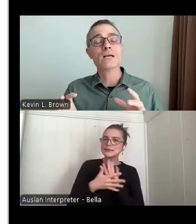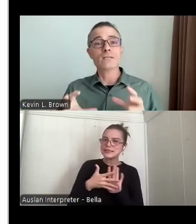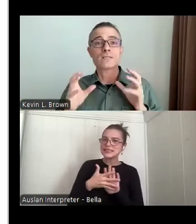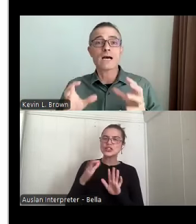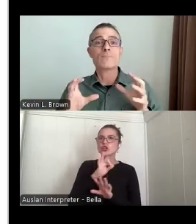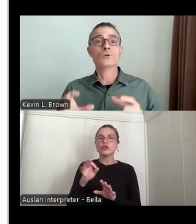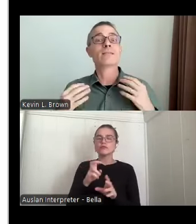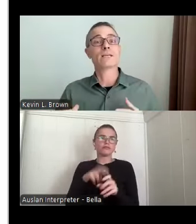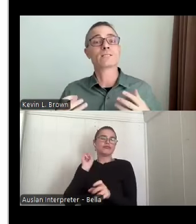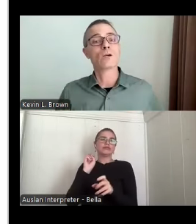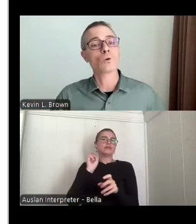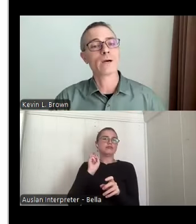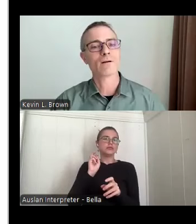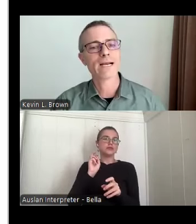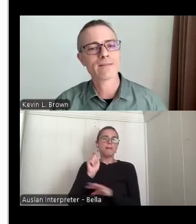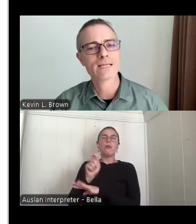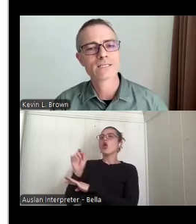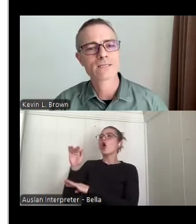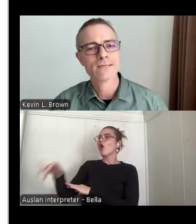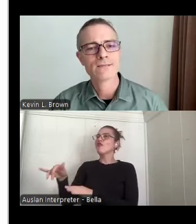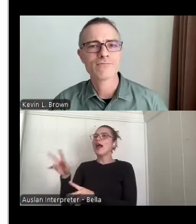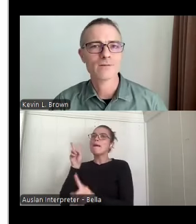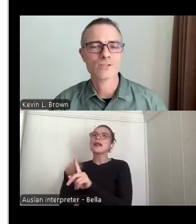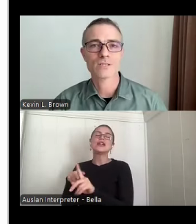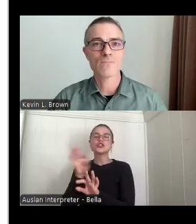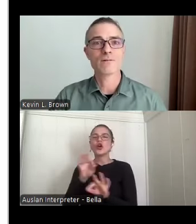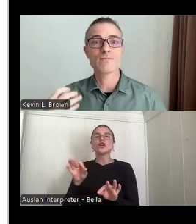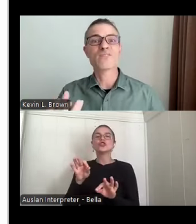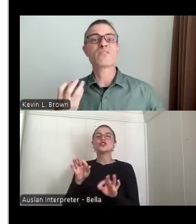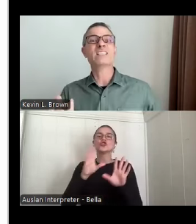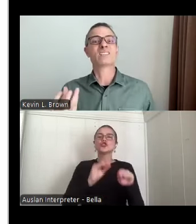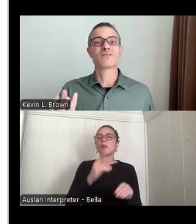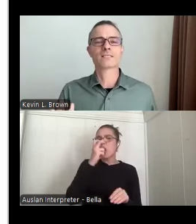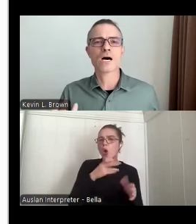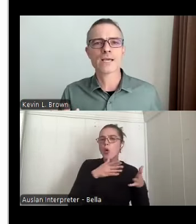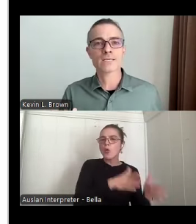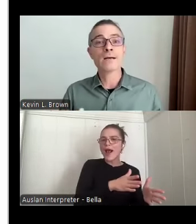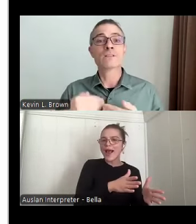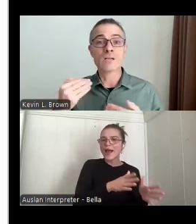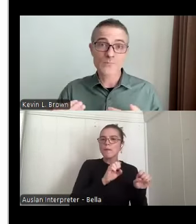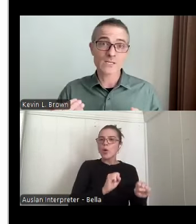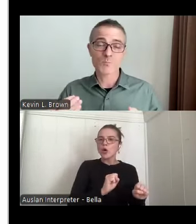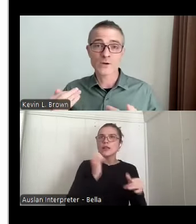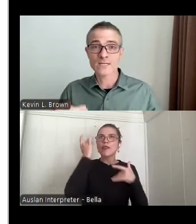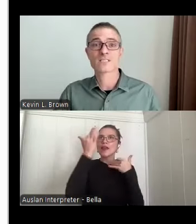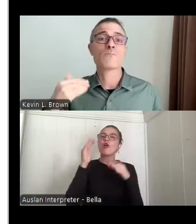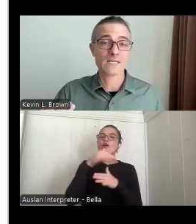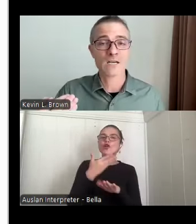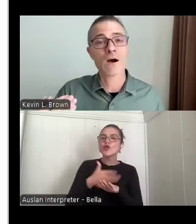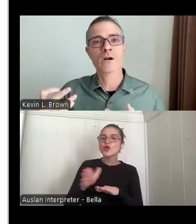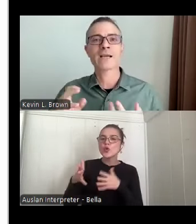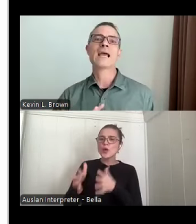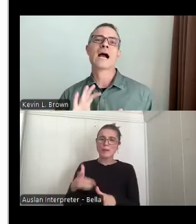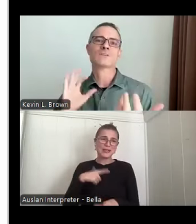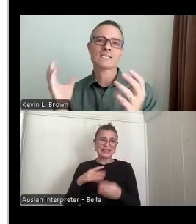but stop doing things the old way, right? I think that's definitely just the thesis of this talk is something is broken, something is